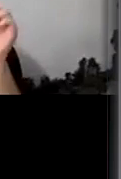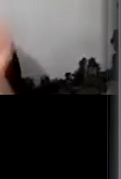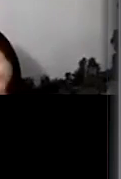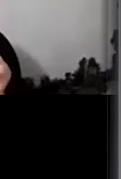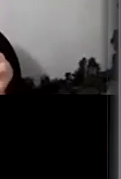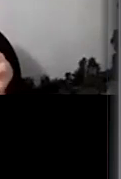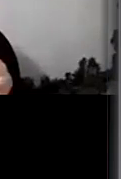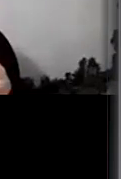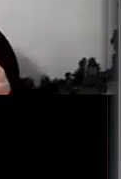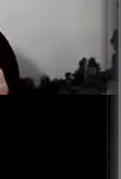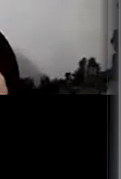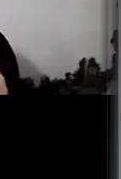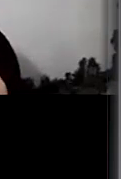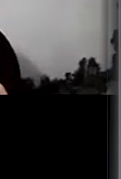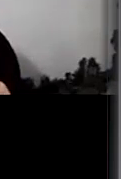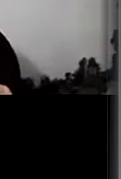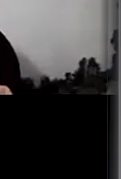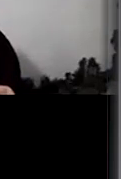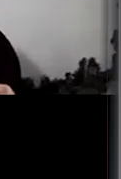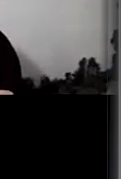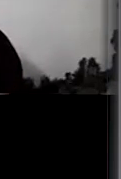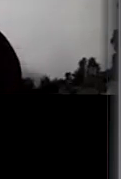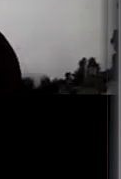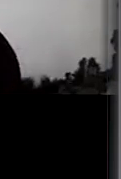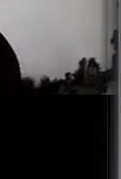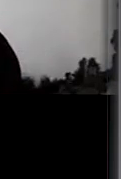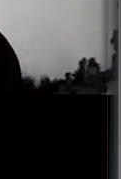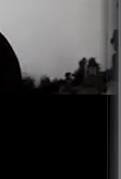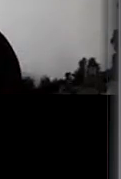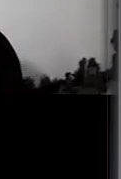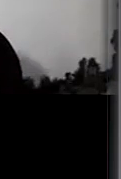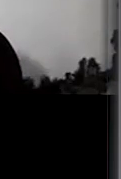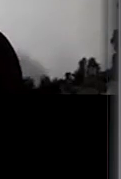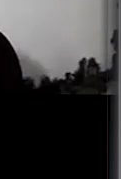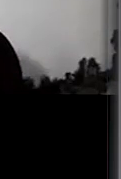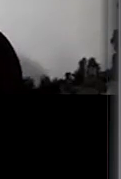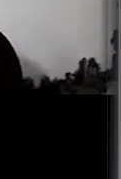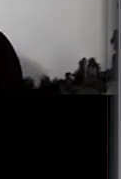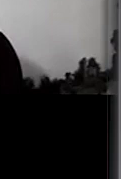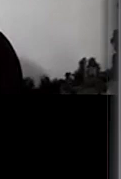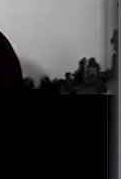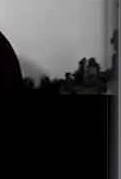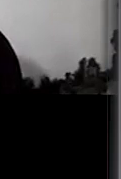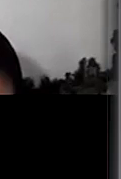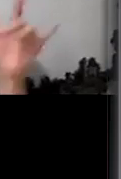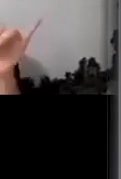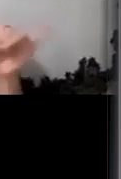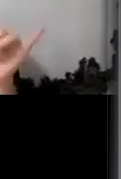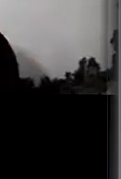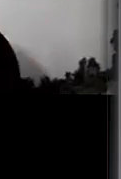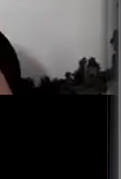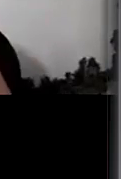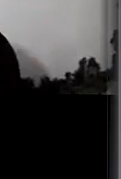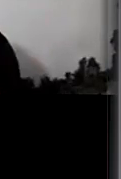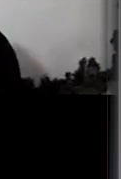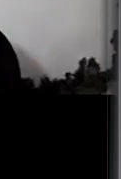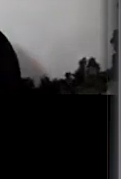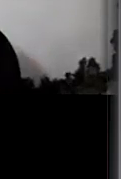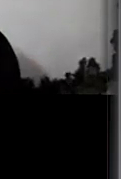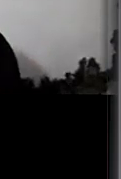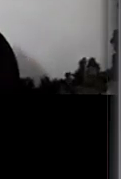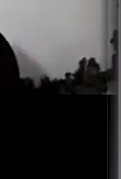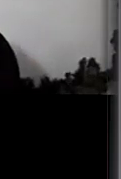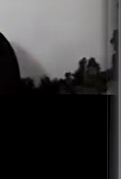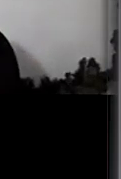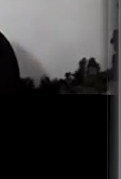mag-view. Tama, Yes ma'am? po. Yes po. Okay. Also, a question from one